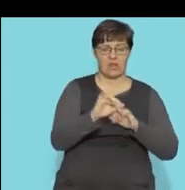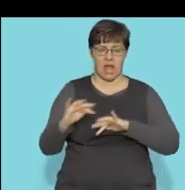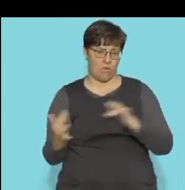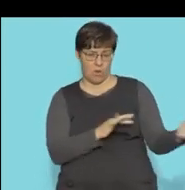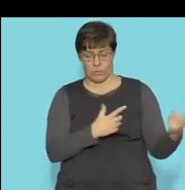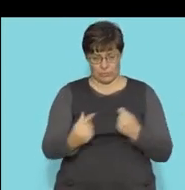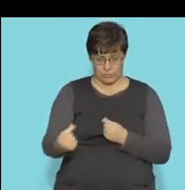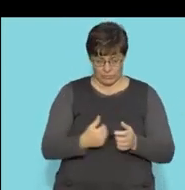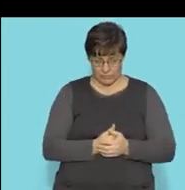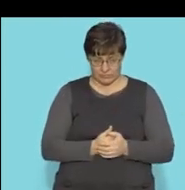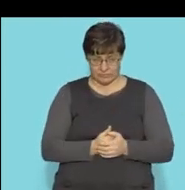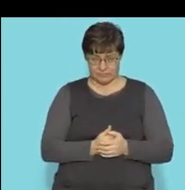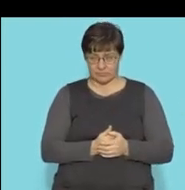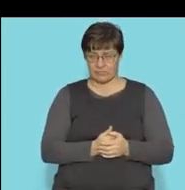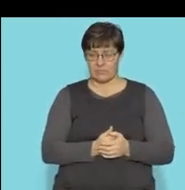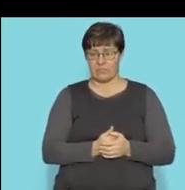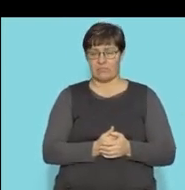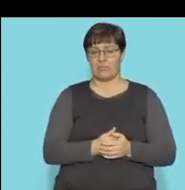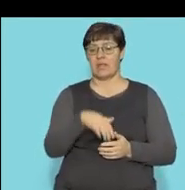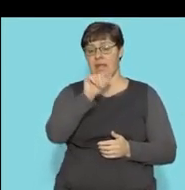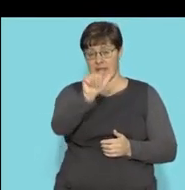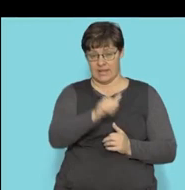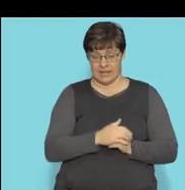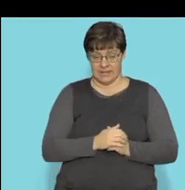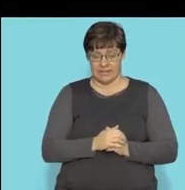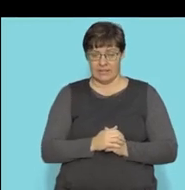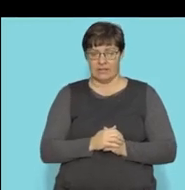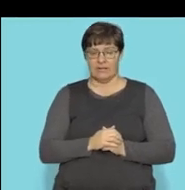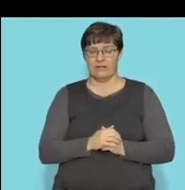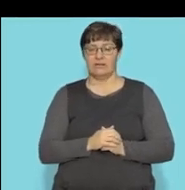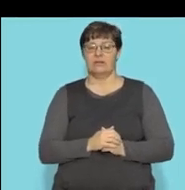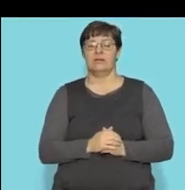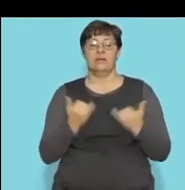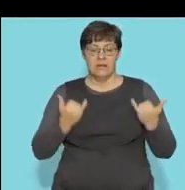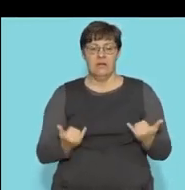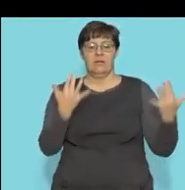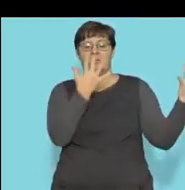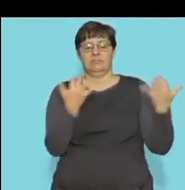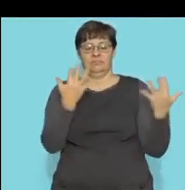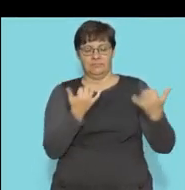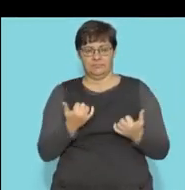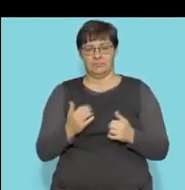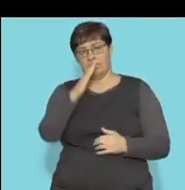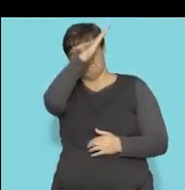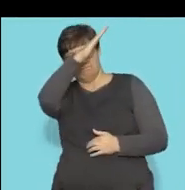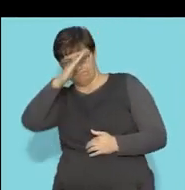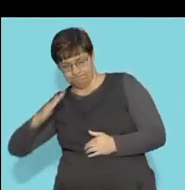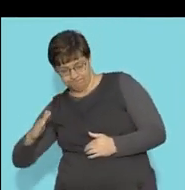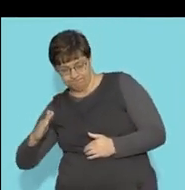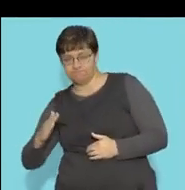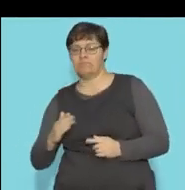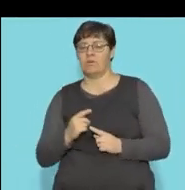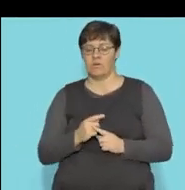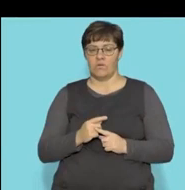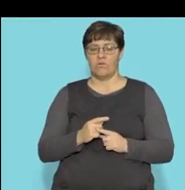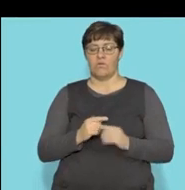discuss strategies as we go. So let's look at A. We need to calculate the